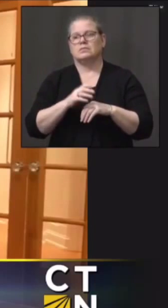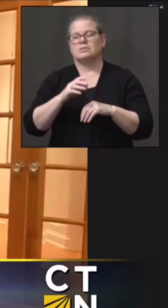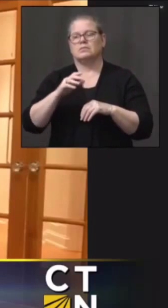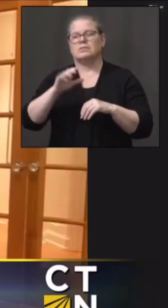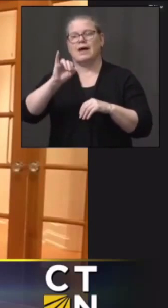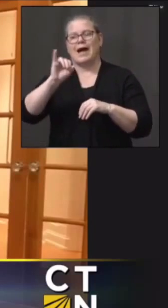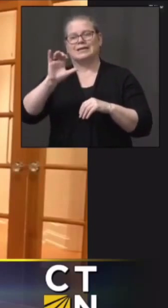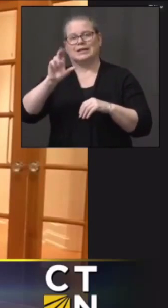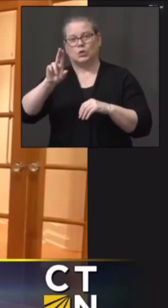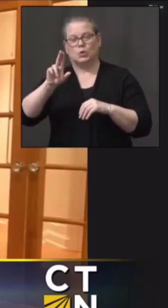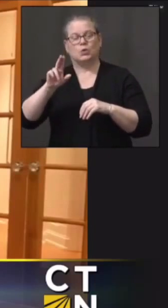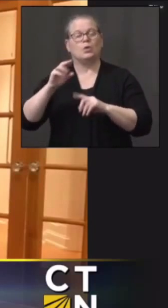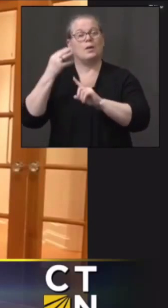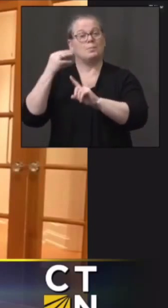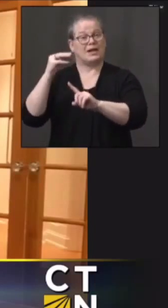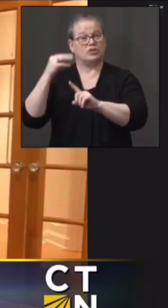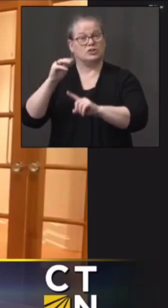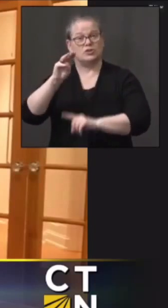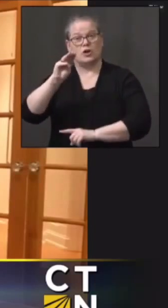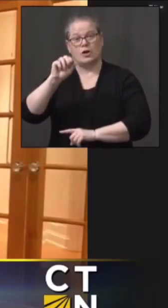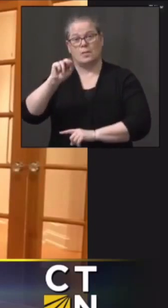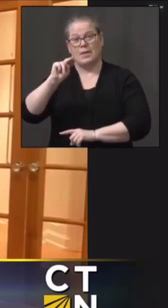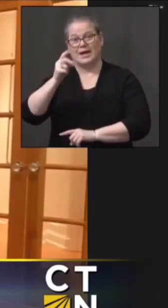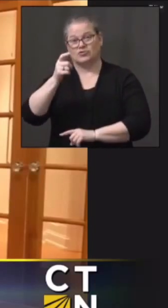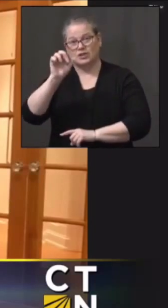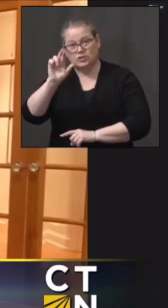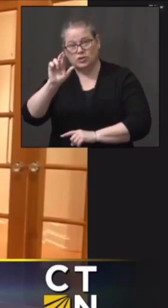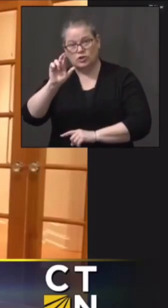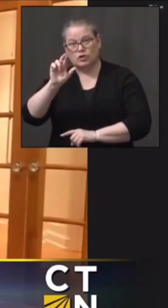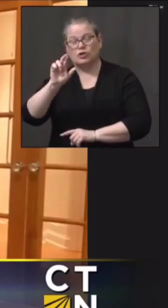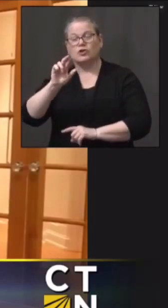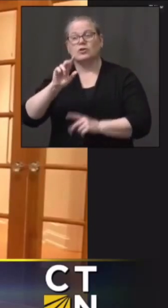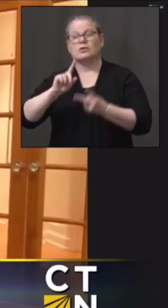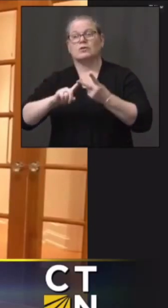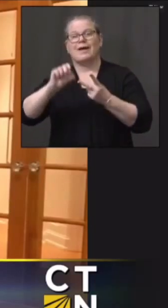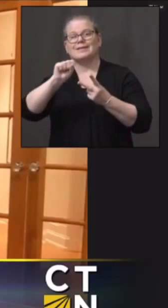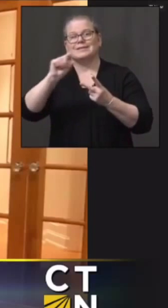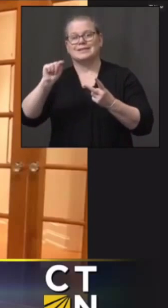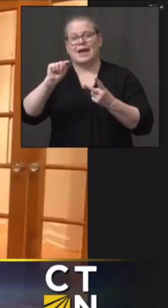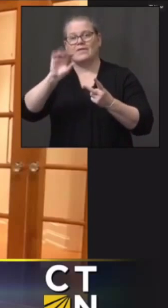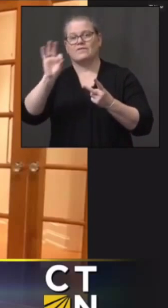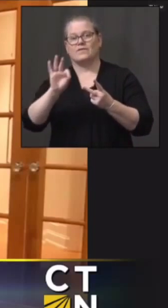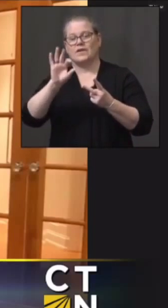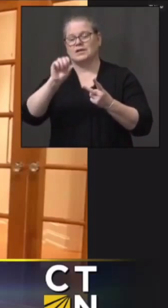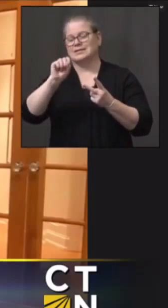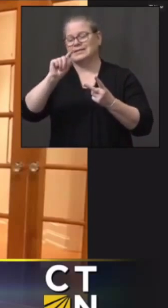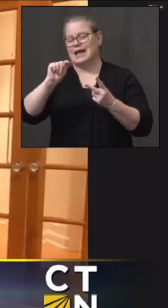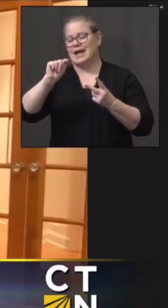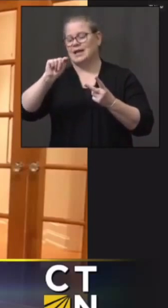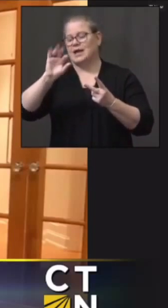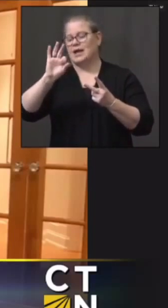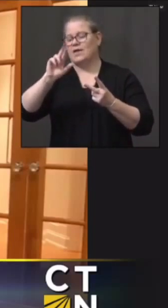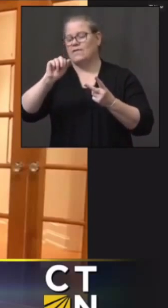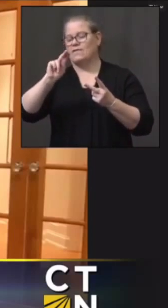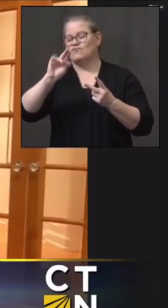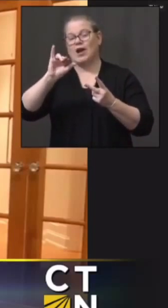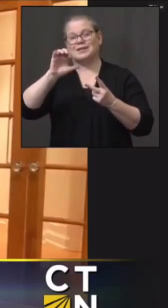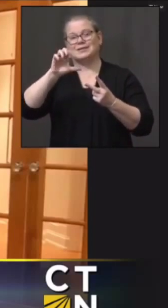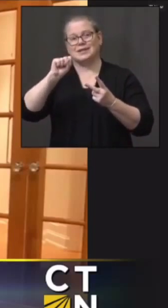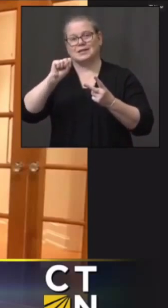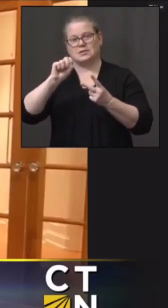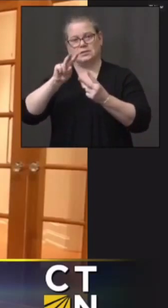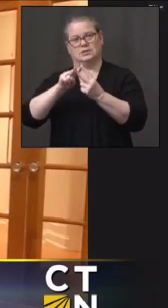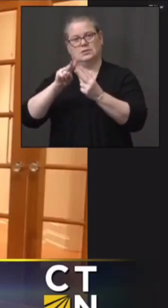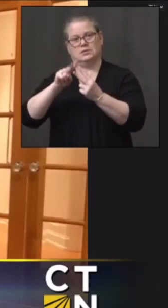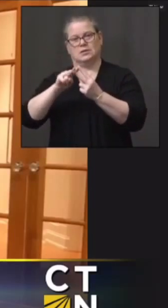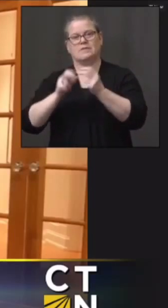Manchester Memorial and St. Francis were among the highest total capacity. But again, it fluctuates. And